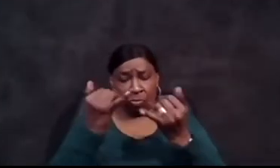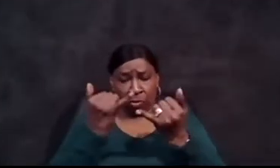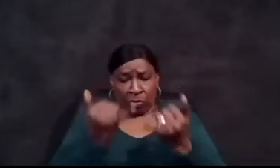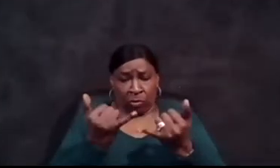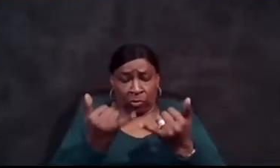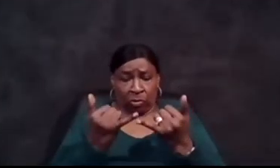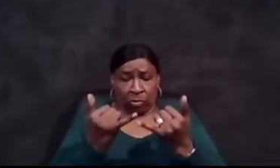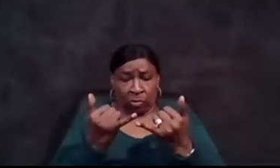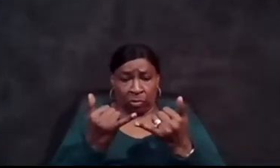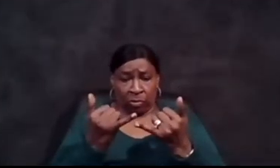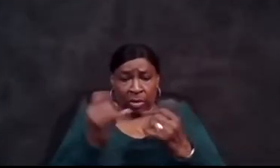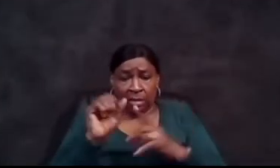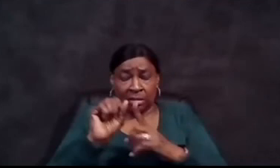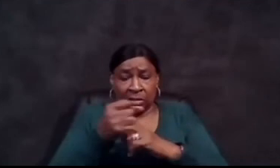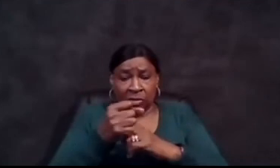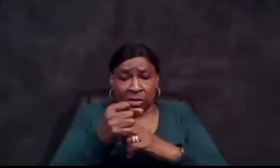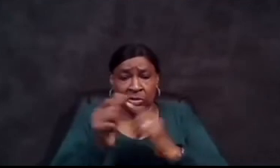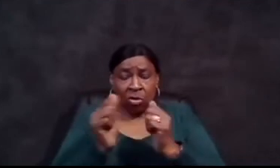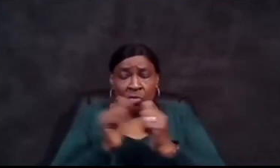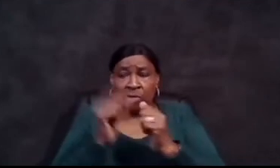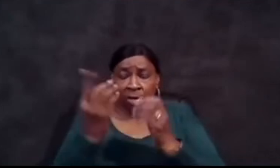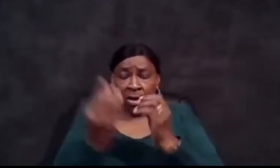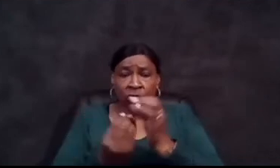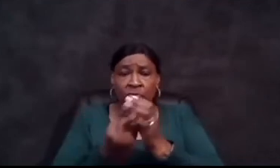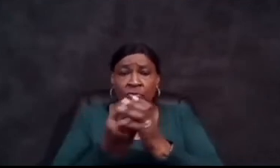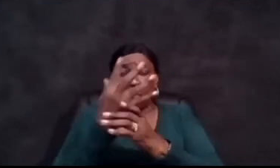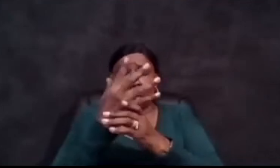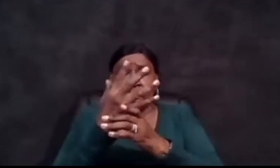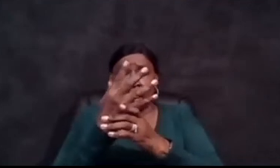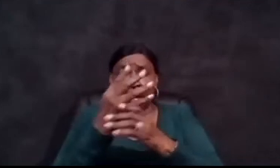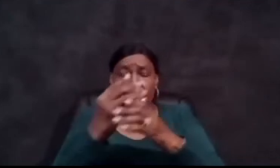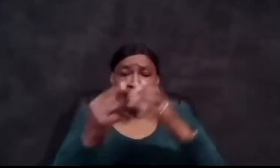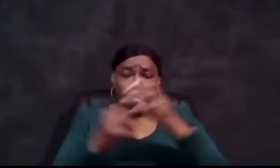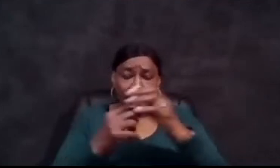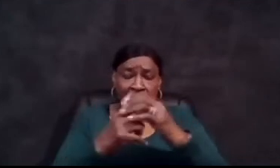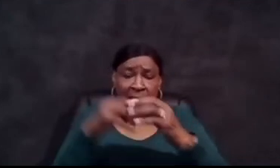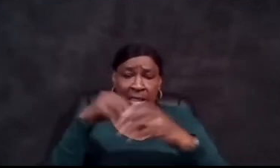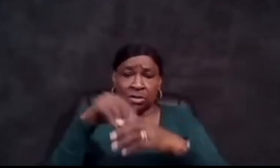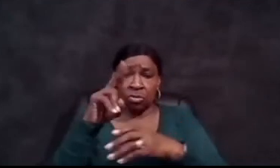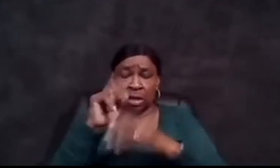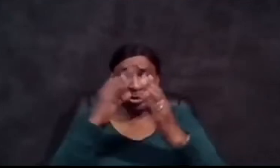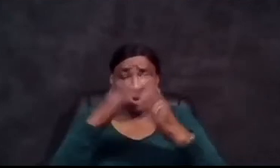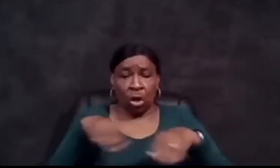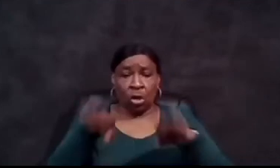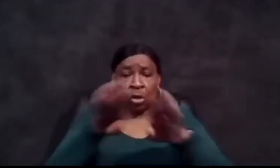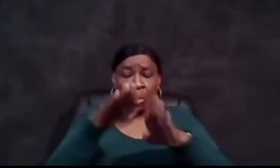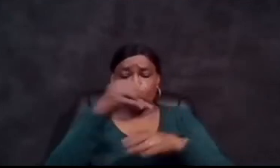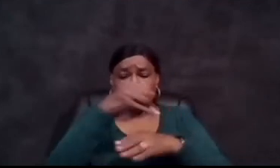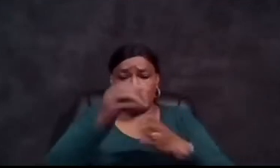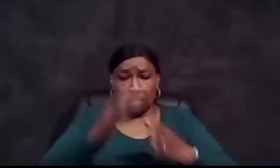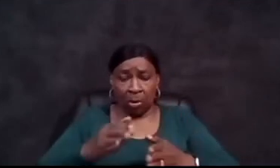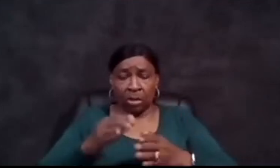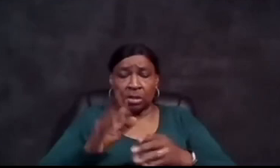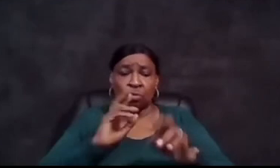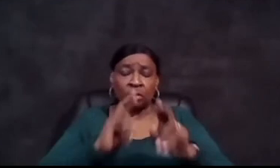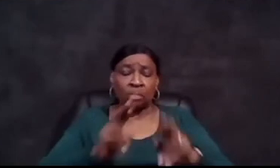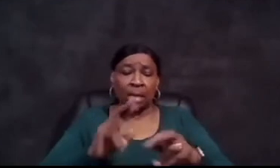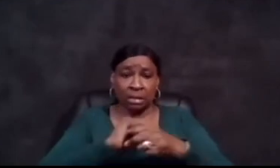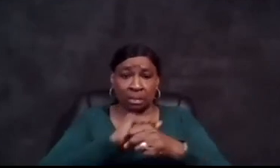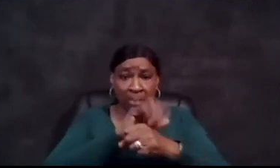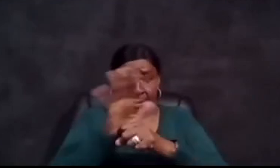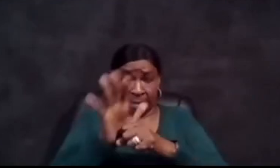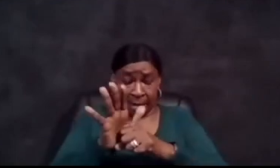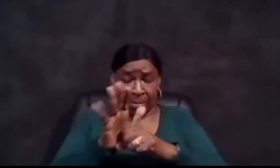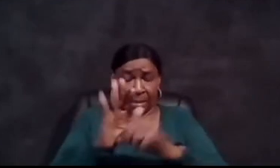both the rising populism in the US, the closing of borders in response to the pandemic, how